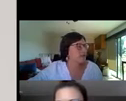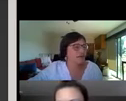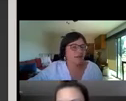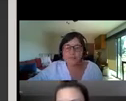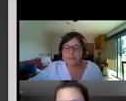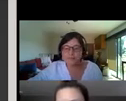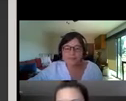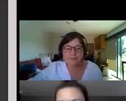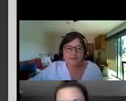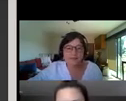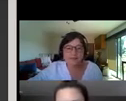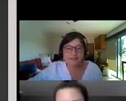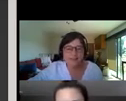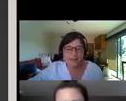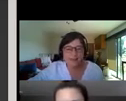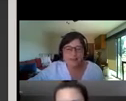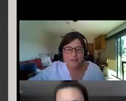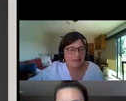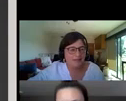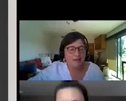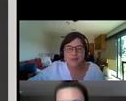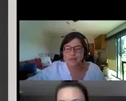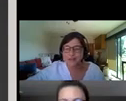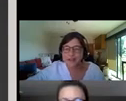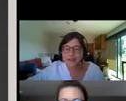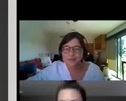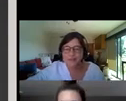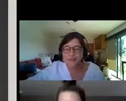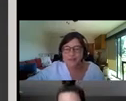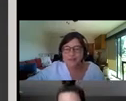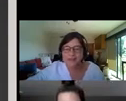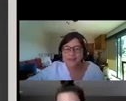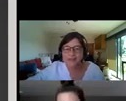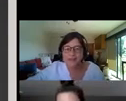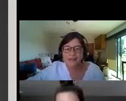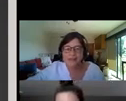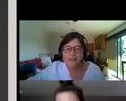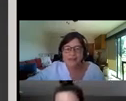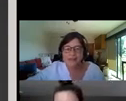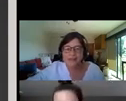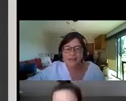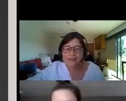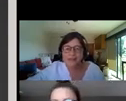All right. Can somebody just give me a little update on how much longer I have?